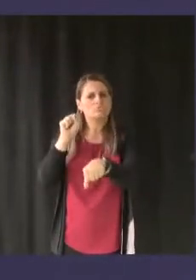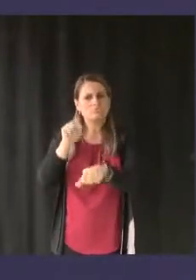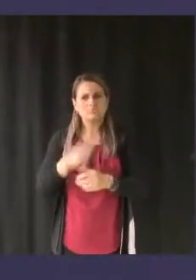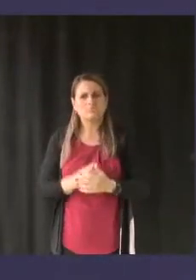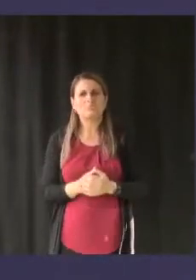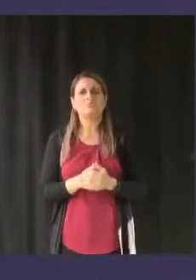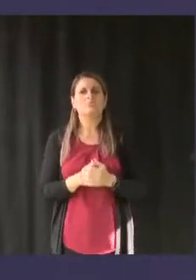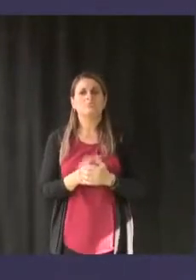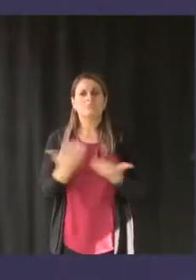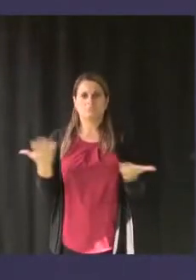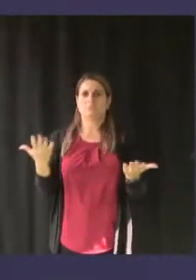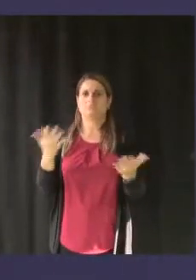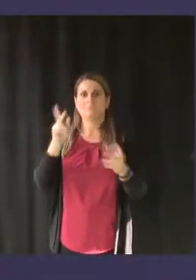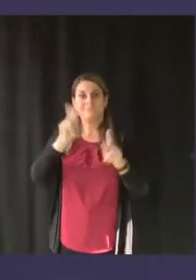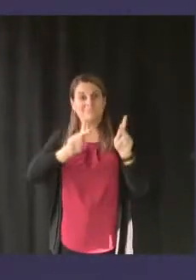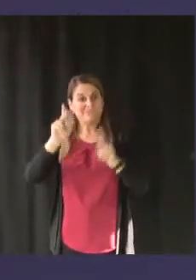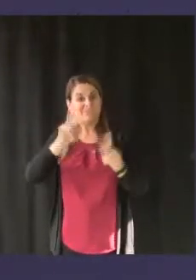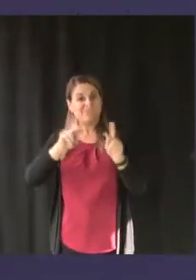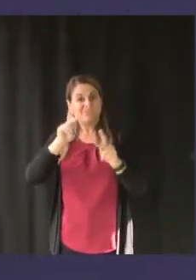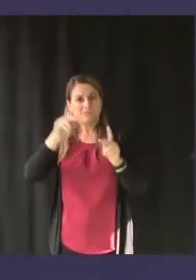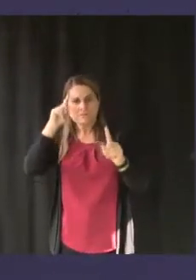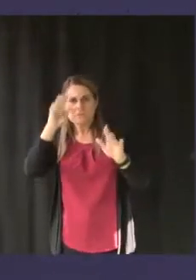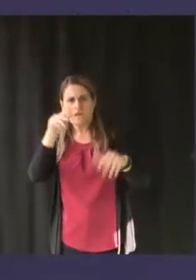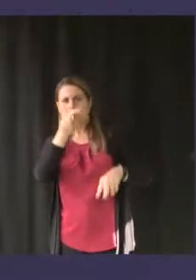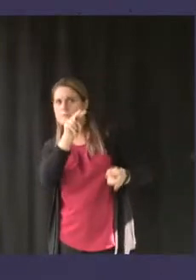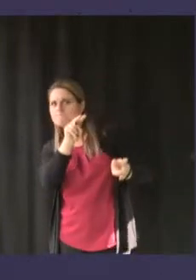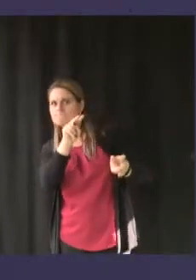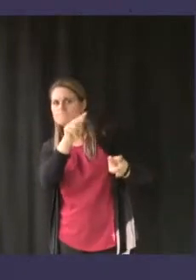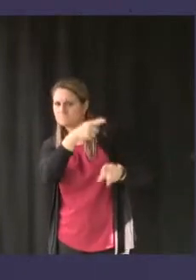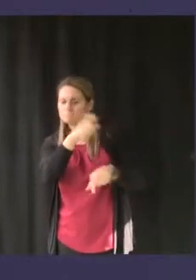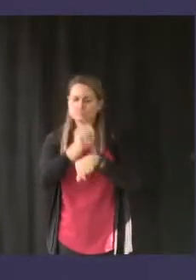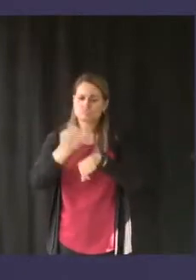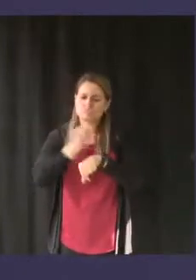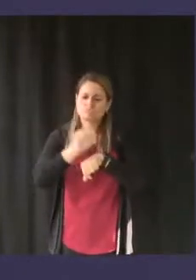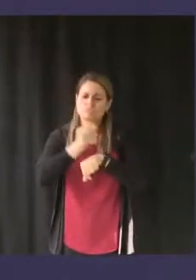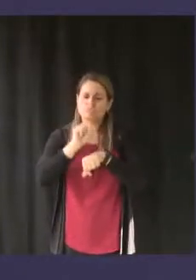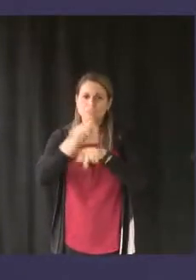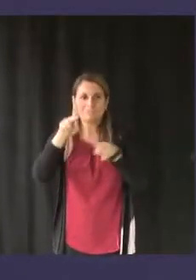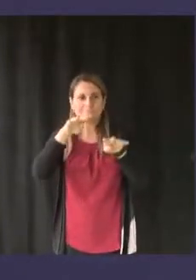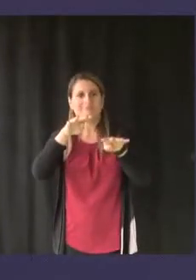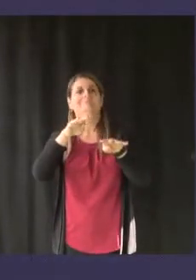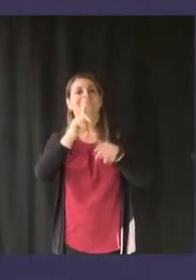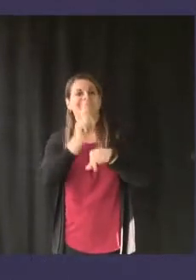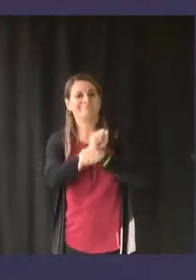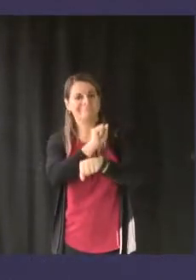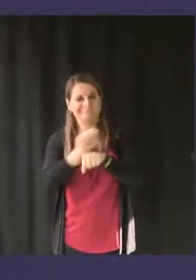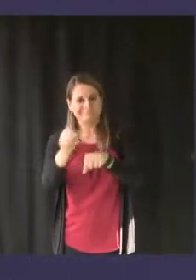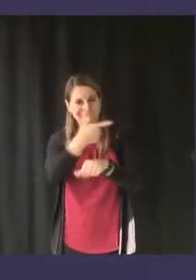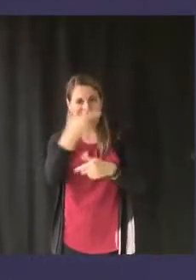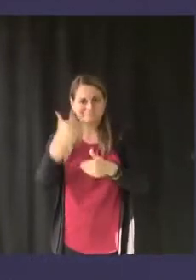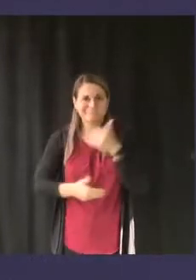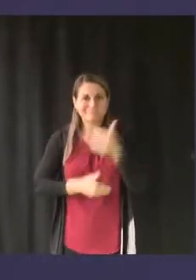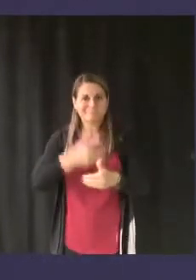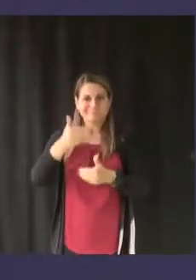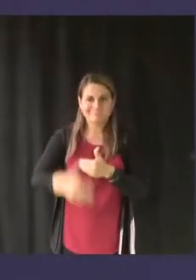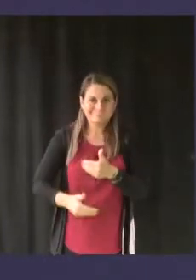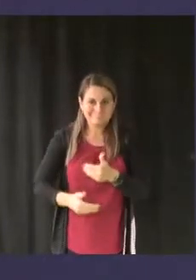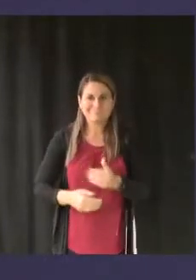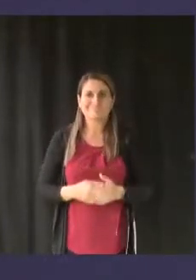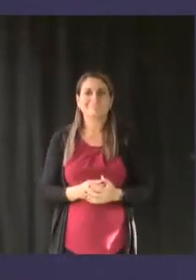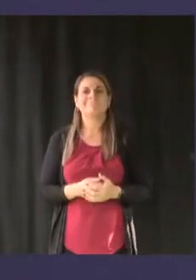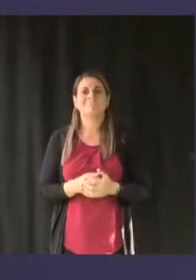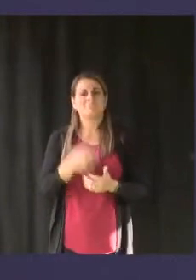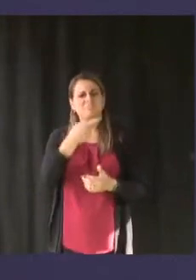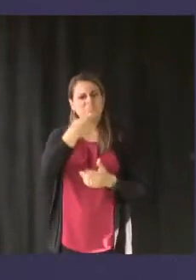over and over again. His footprint in this part of the state, and I can attest to it personally, is wide and deep, and today is